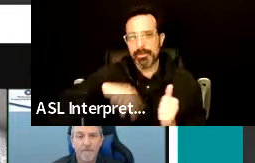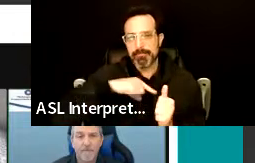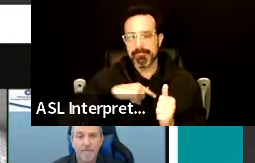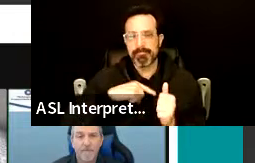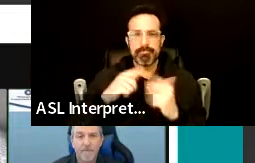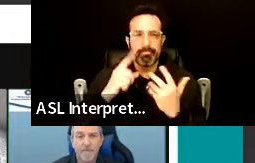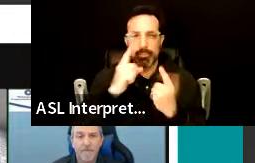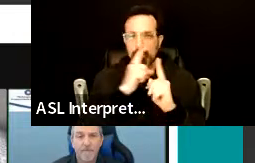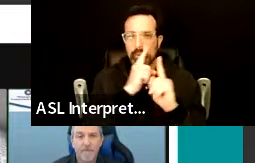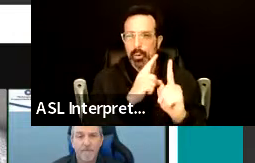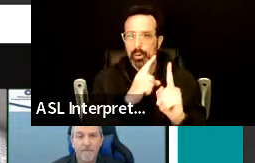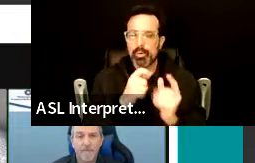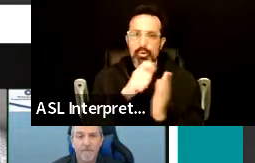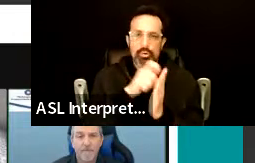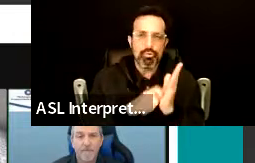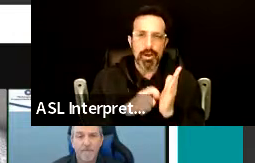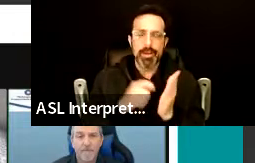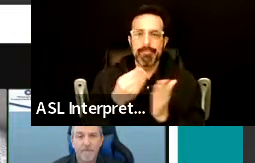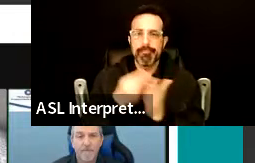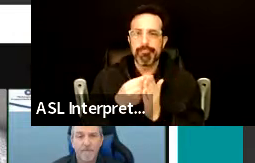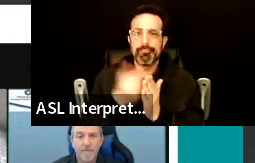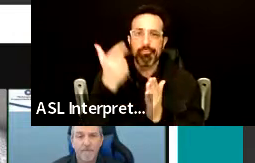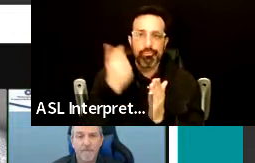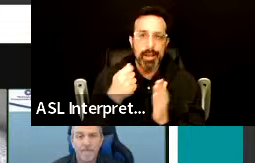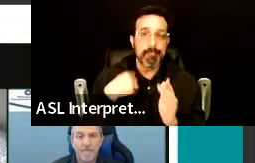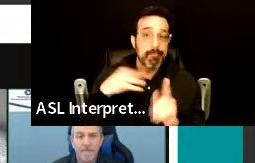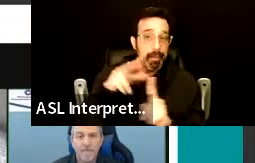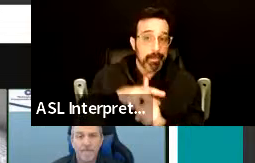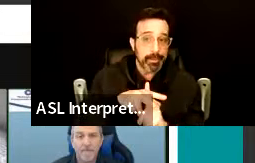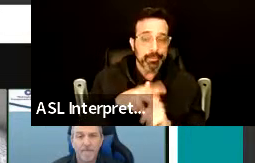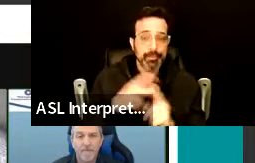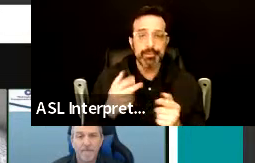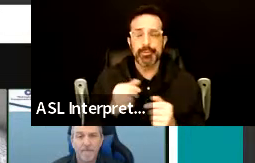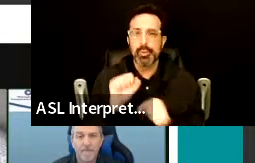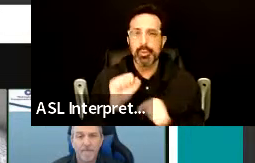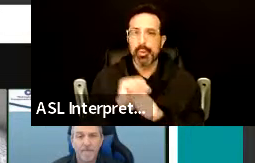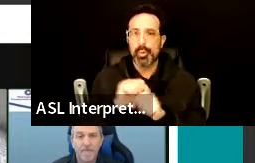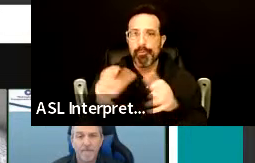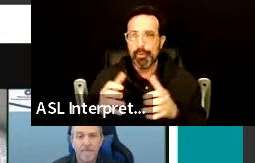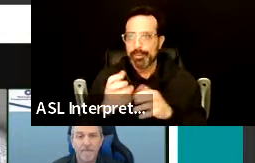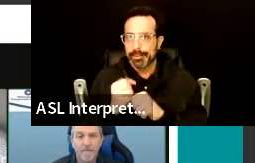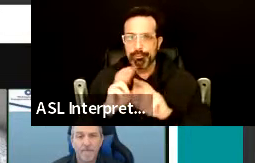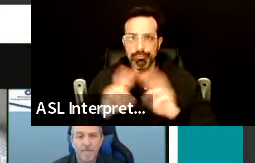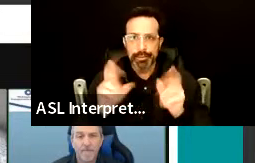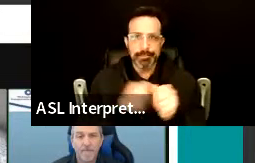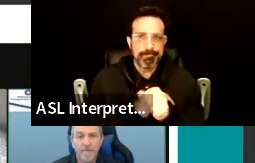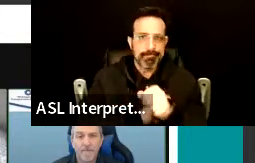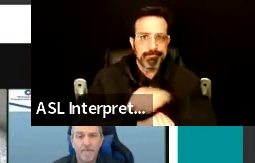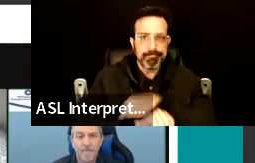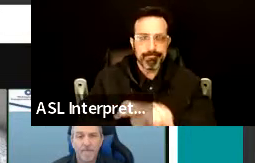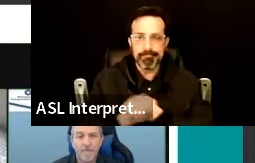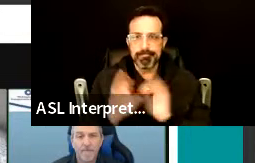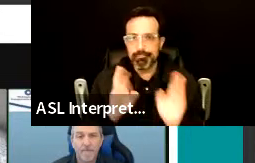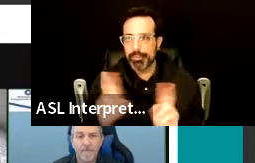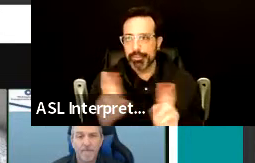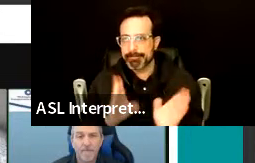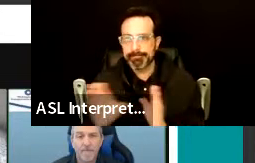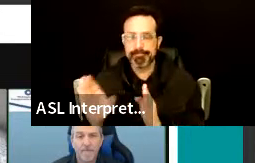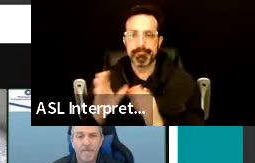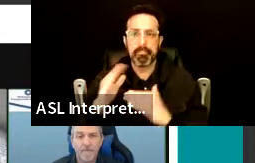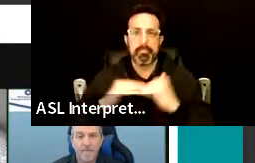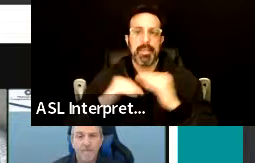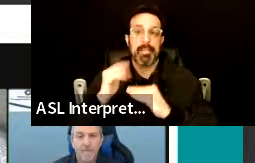help write grant applications for getting the workforce prepared to help build